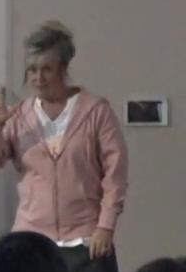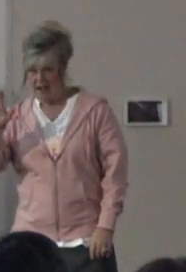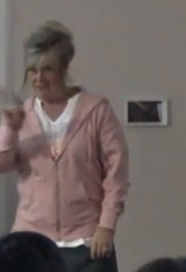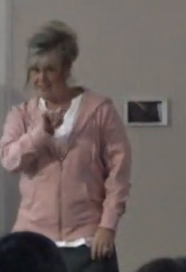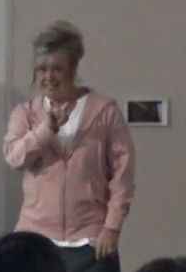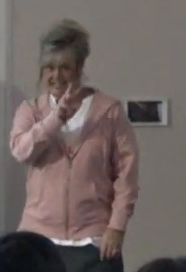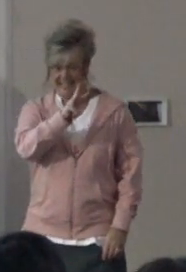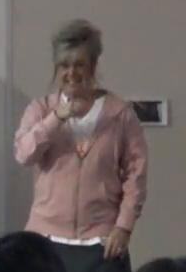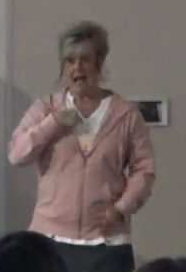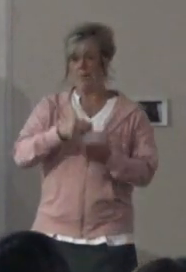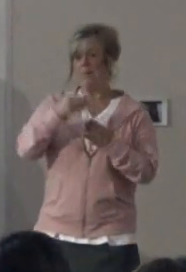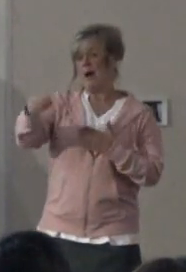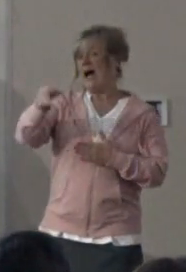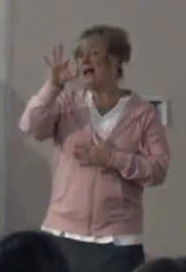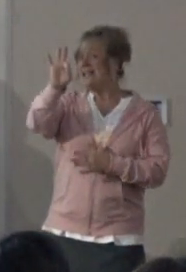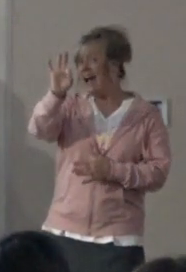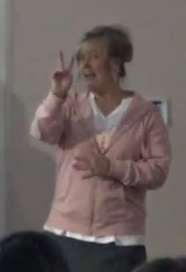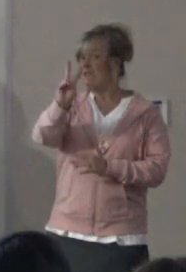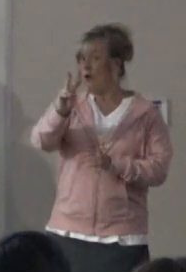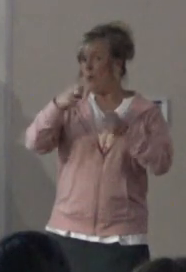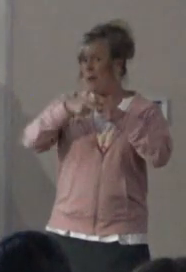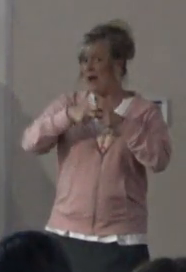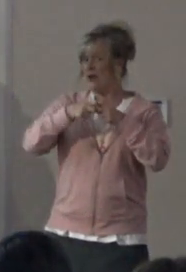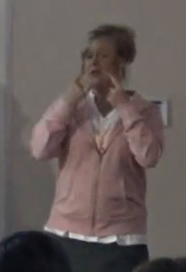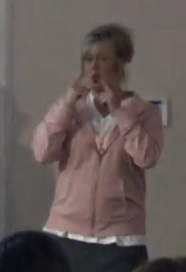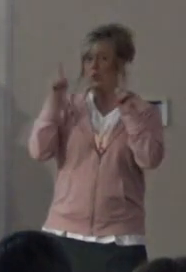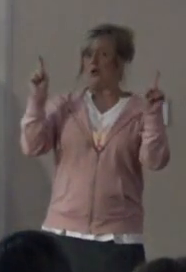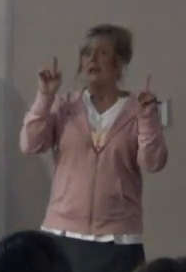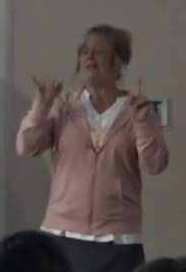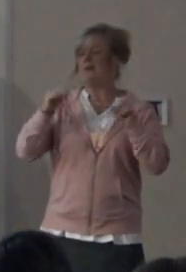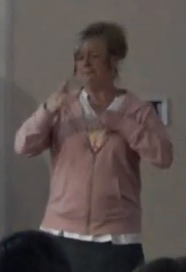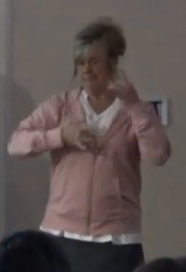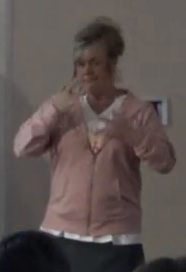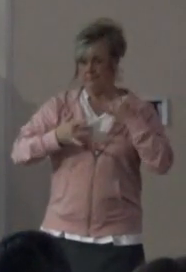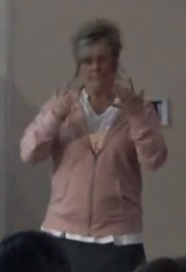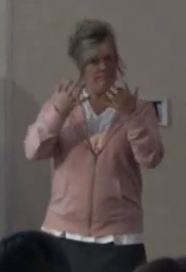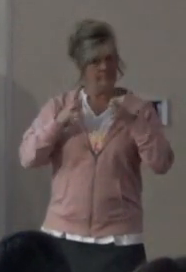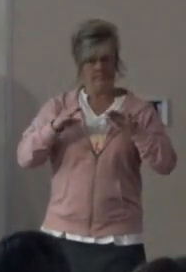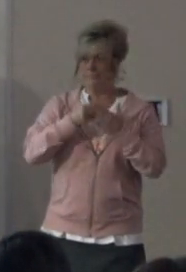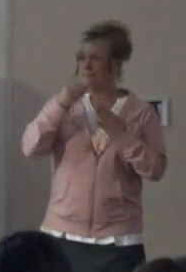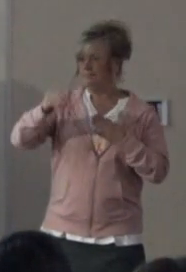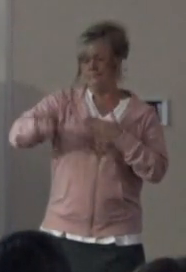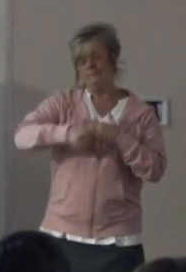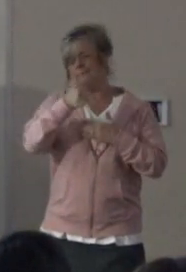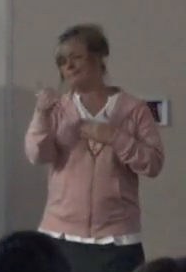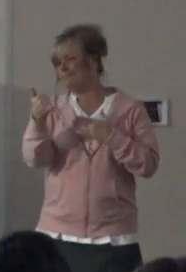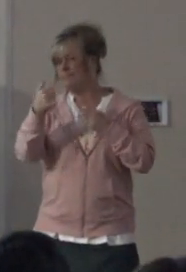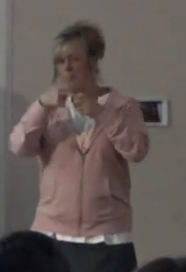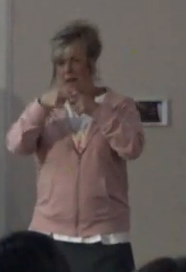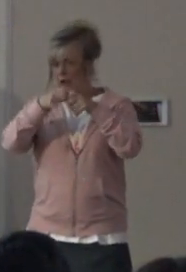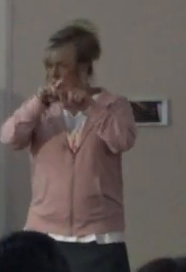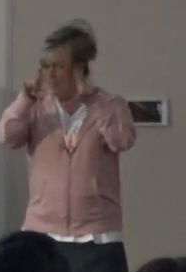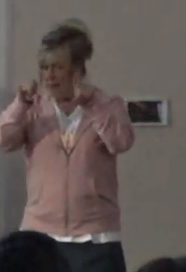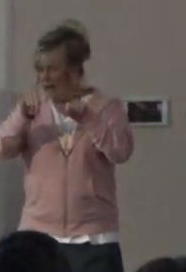bought a 9-volt battery pack and it worked. And that was very exciting because I did not want to buy another battery pack.